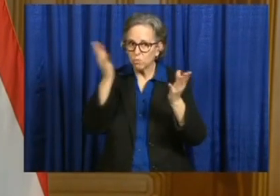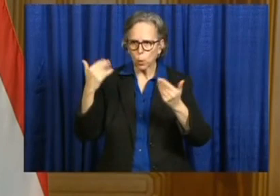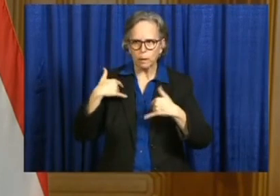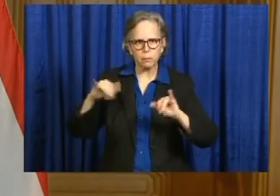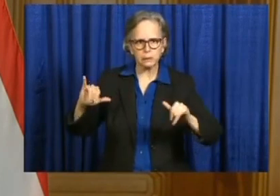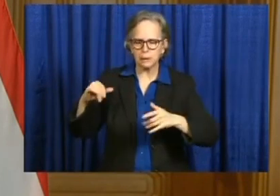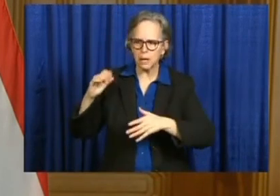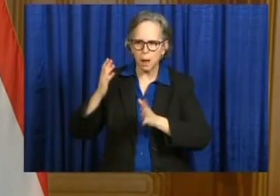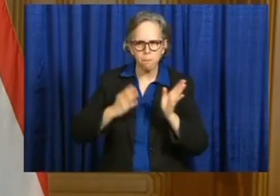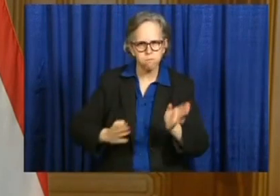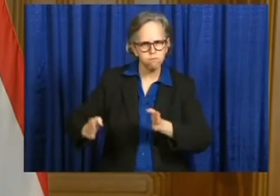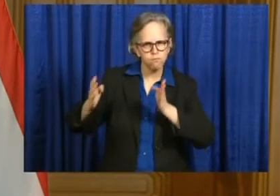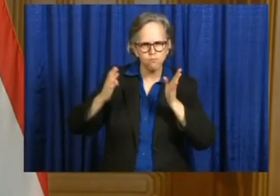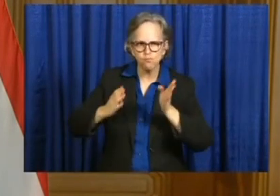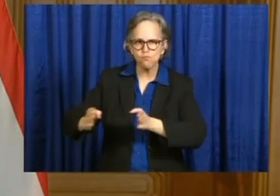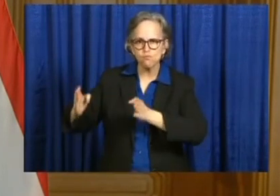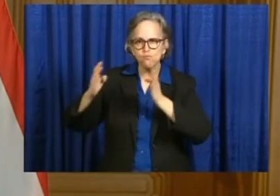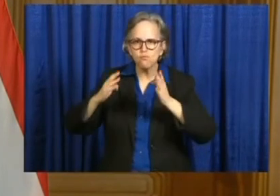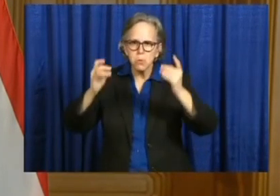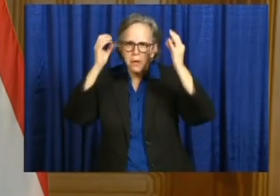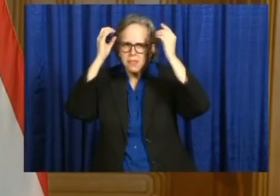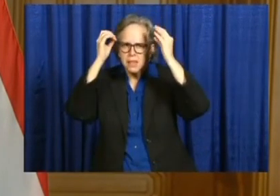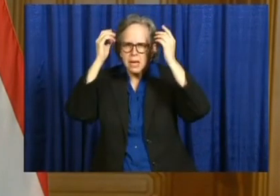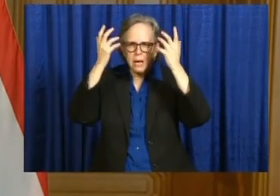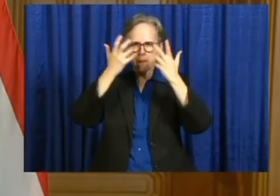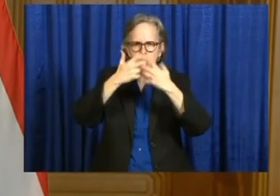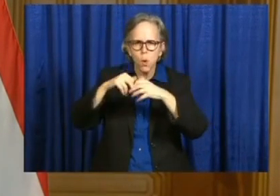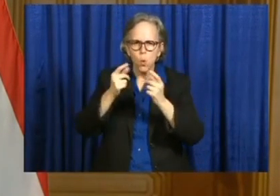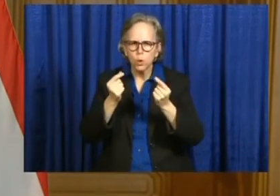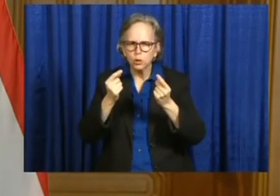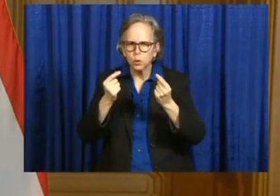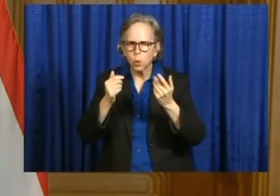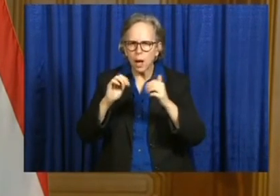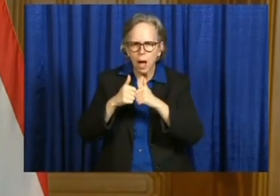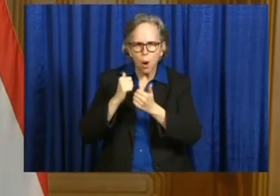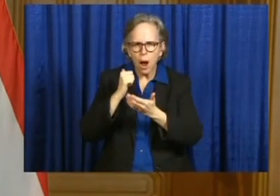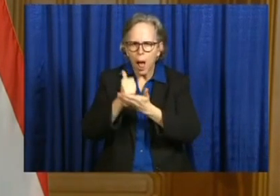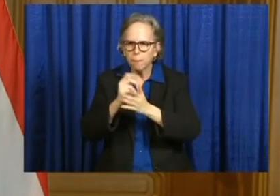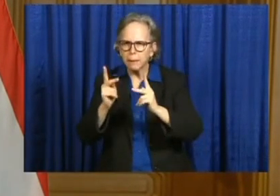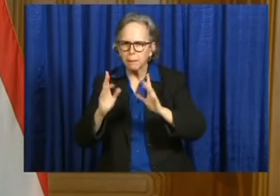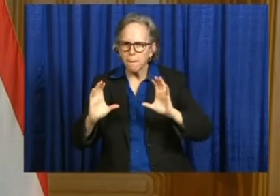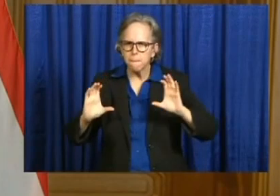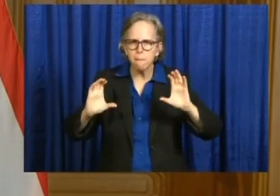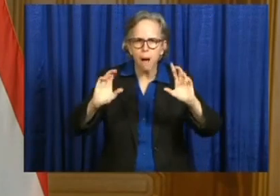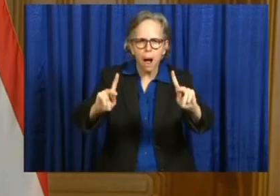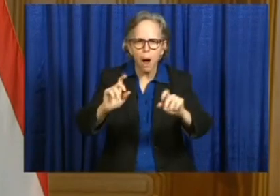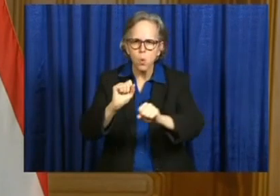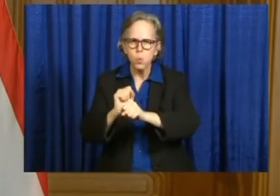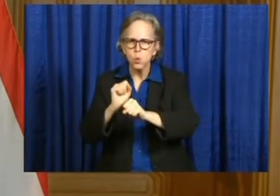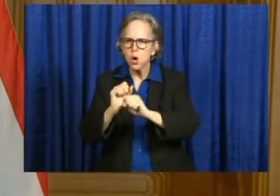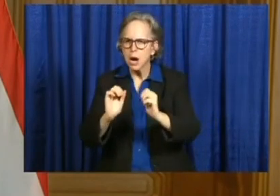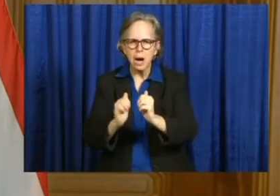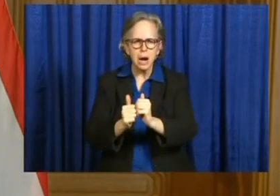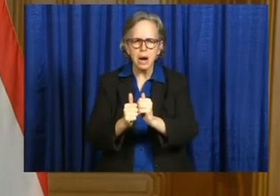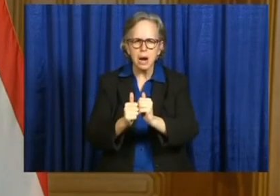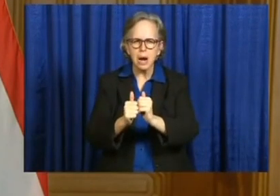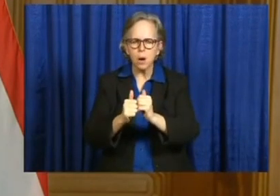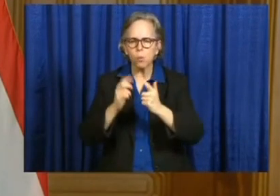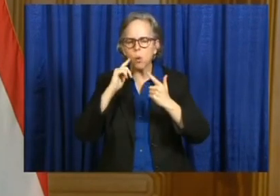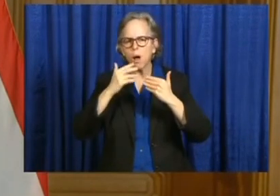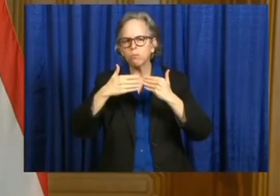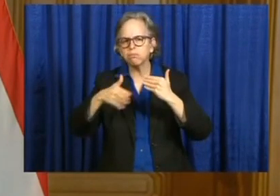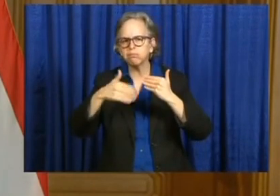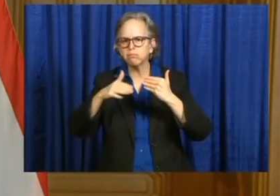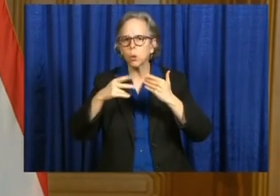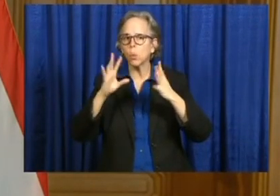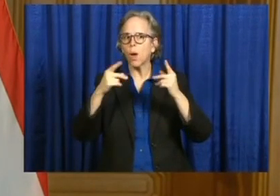area. People are working. It's very, very important. I'll be announcing in the next several days our business advisory group to